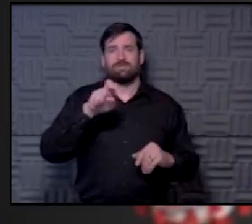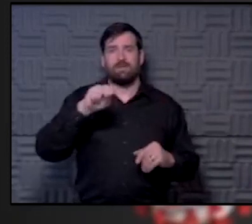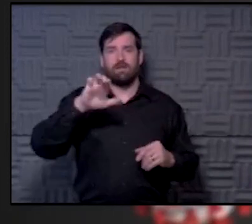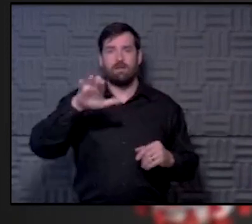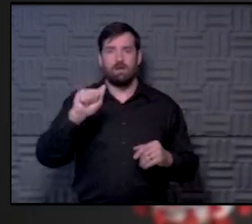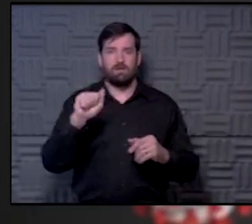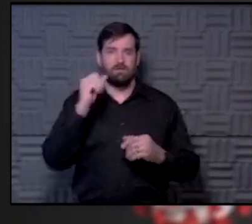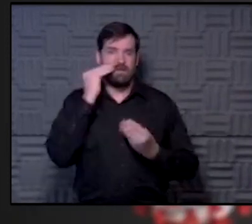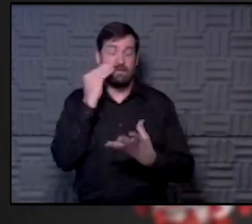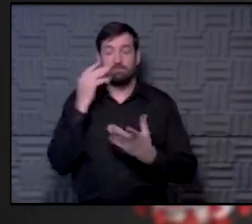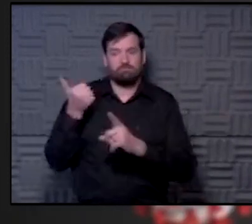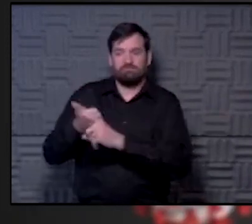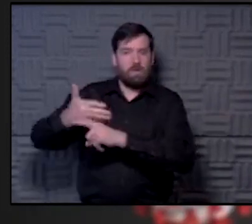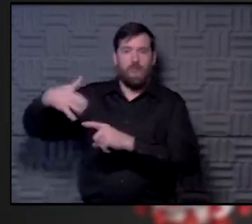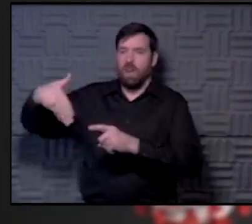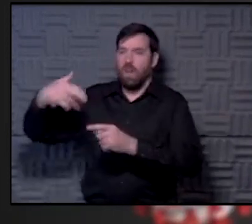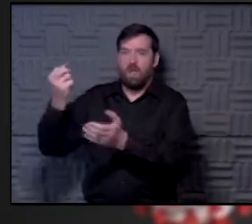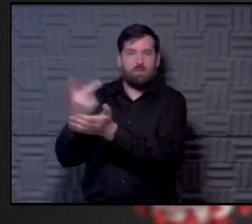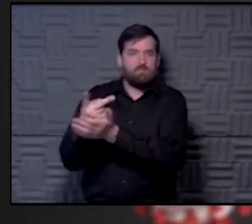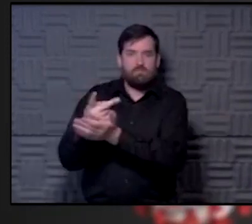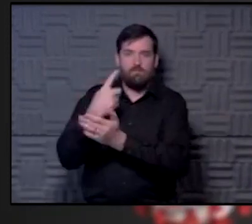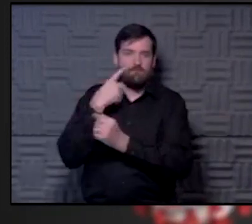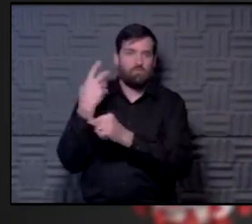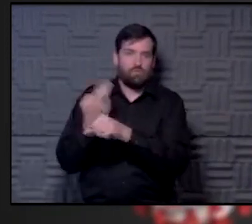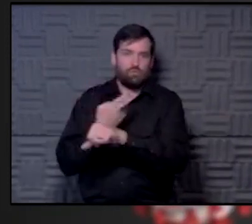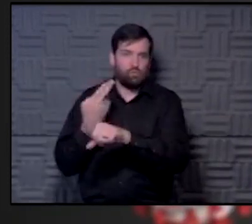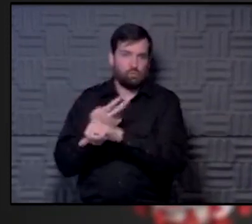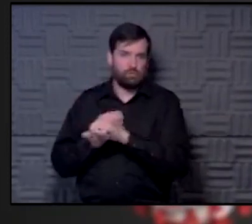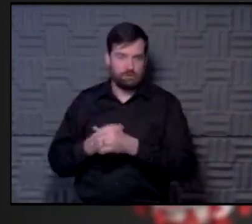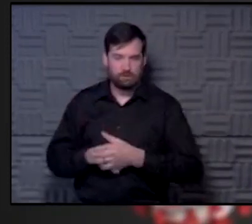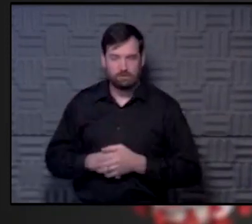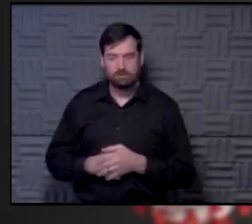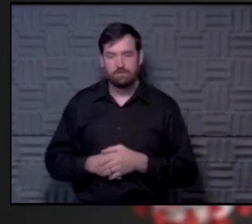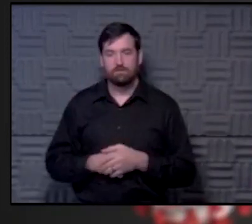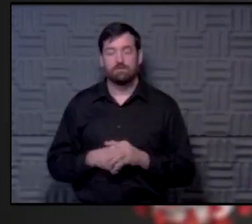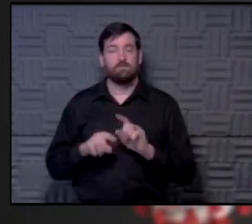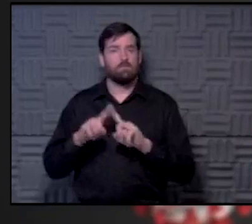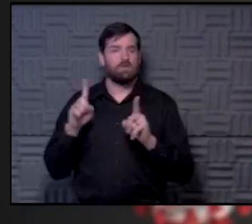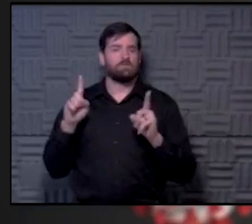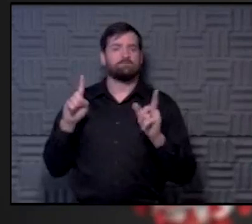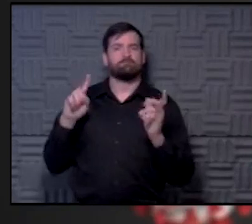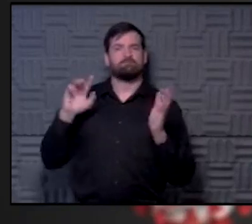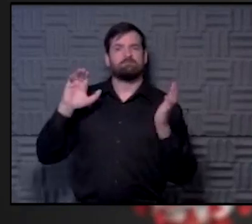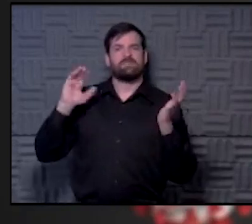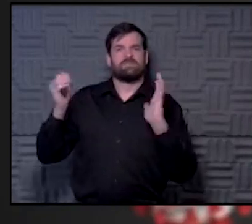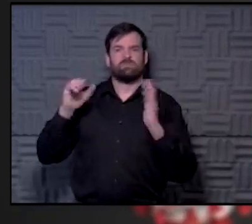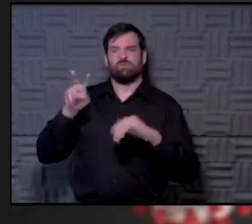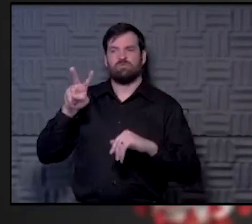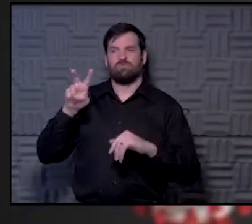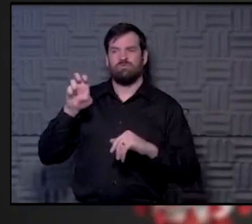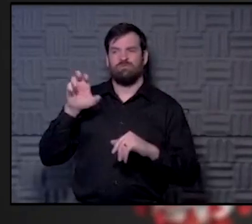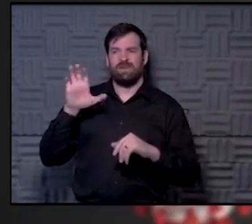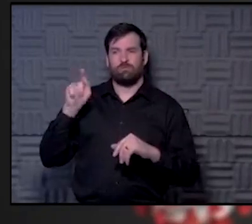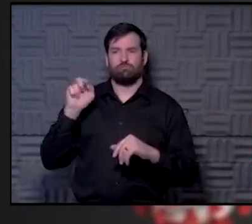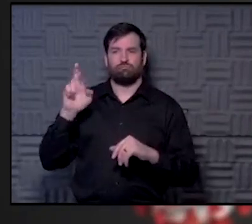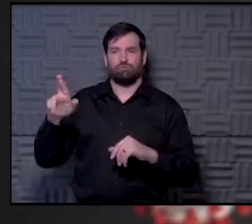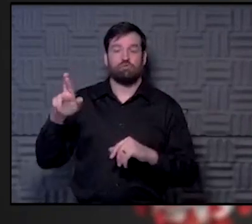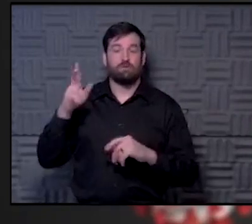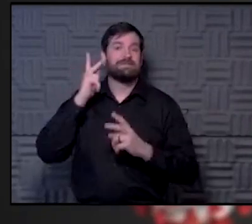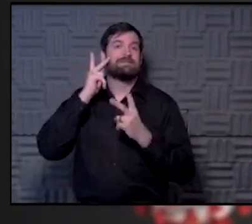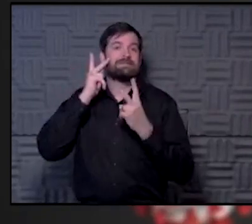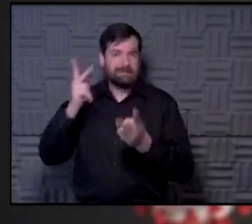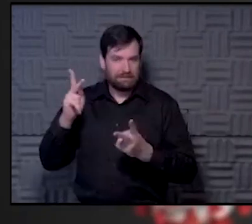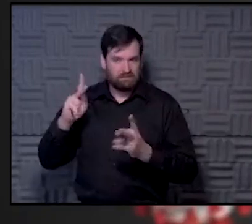not have an emergency use authorization yet in the United States, but they have a somewhat similar vector and have seen